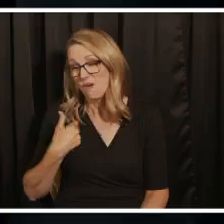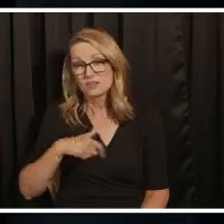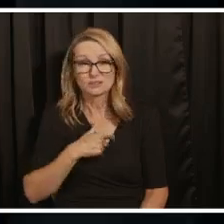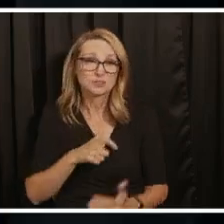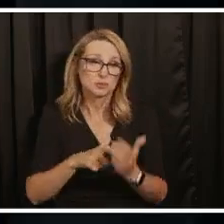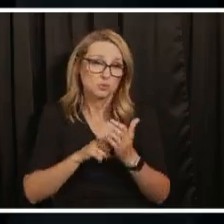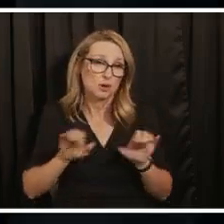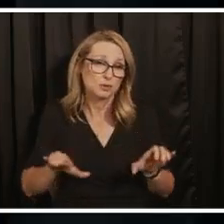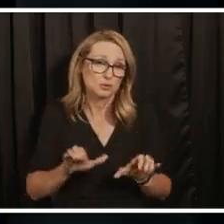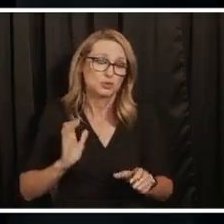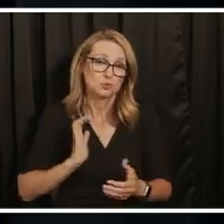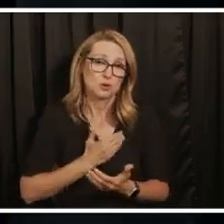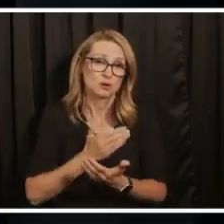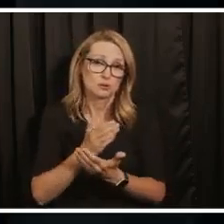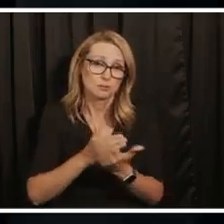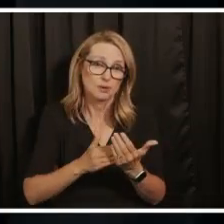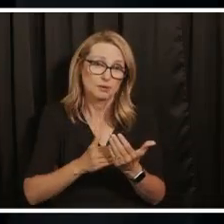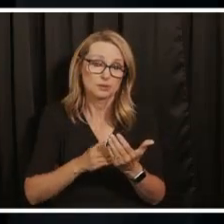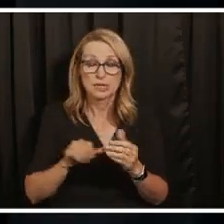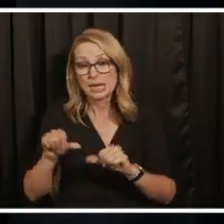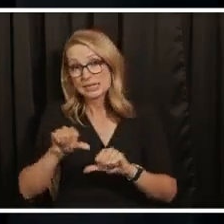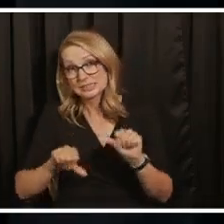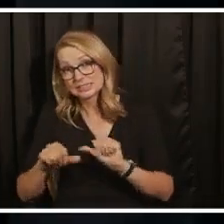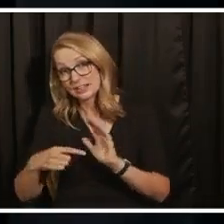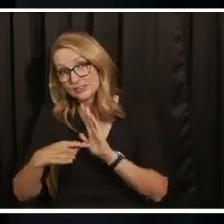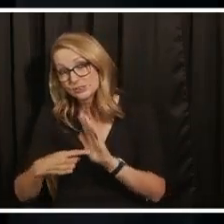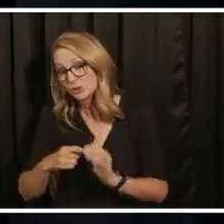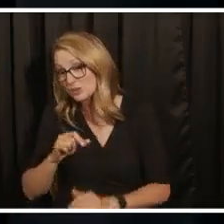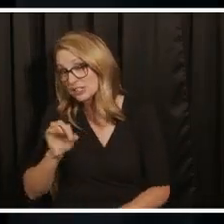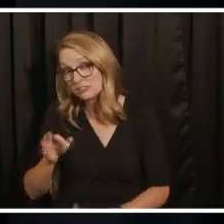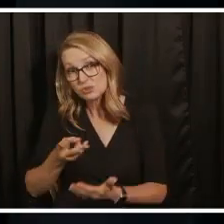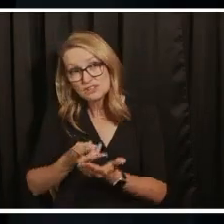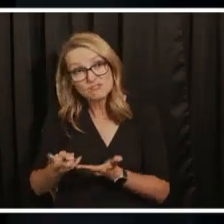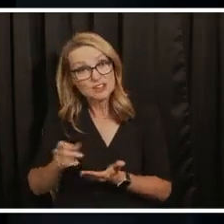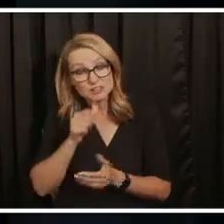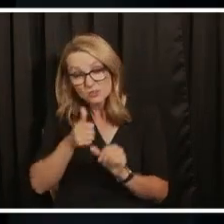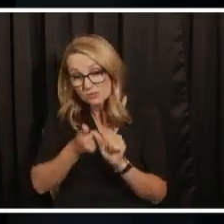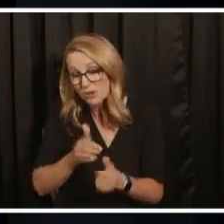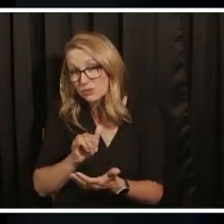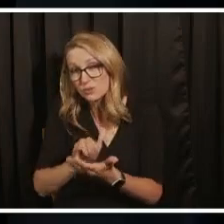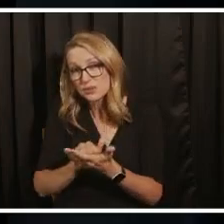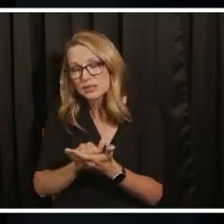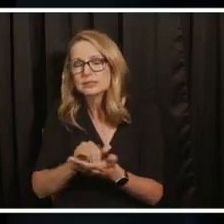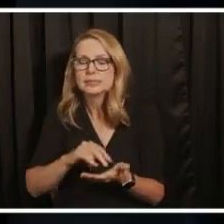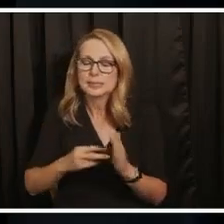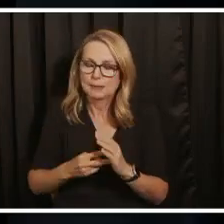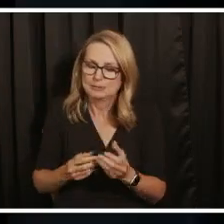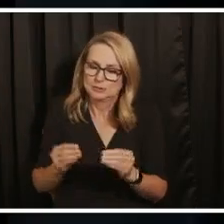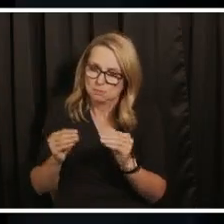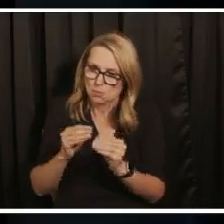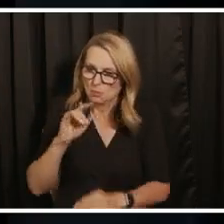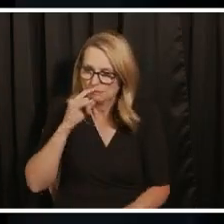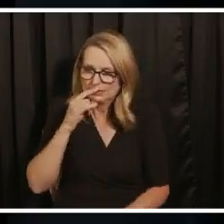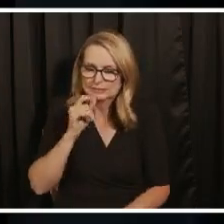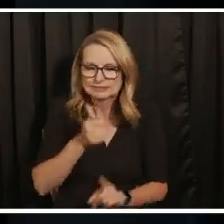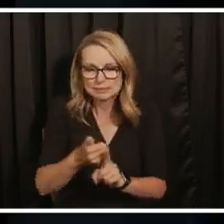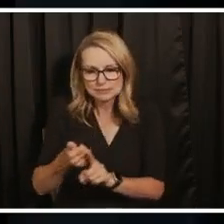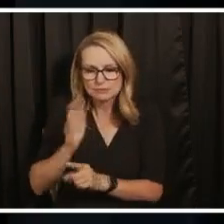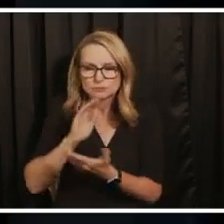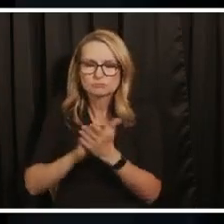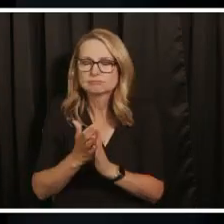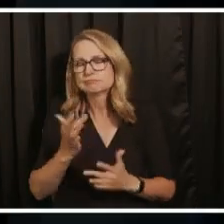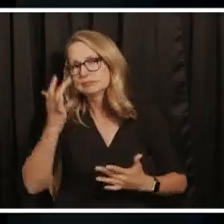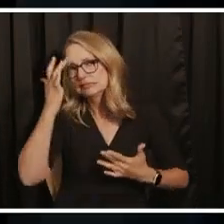that failure to implement these policies could result in more Colorado children needlessly getting sick. It is our